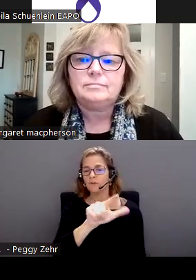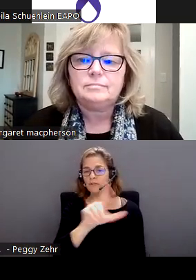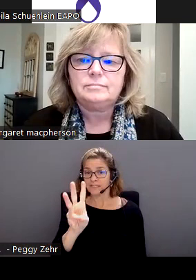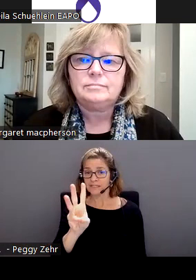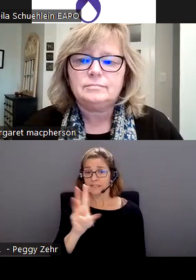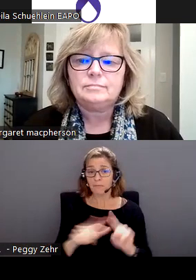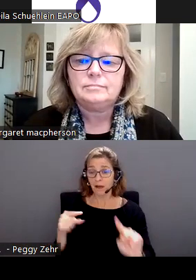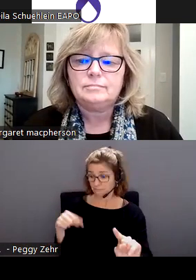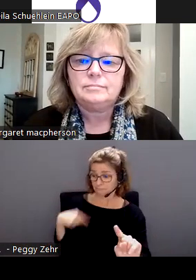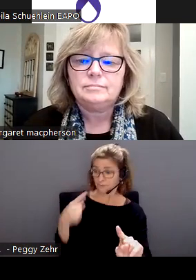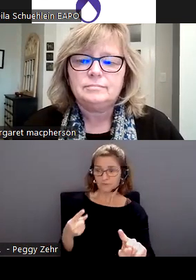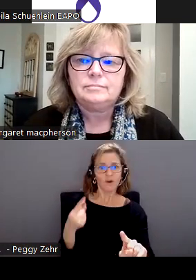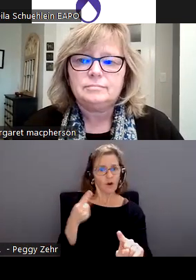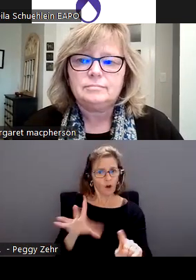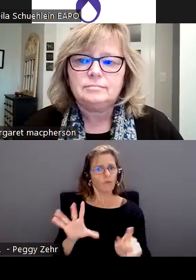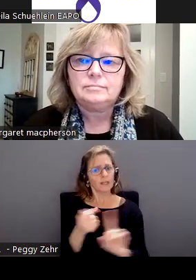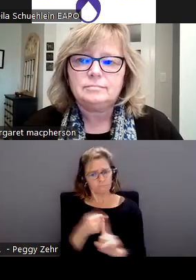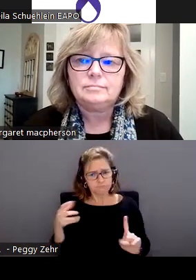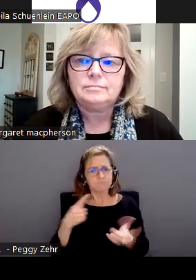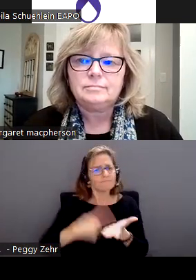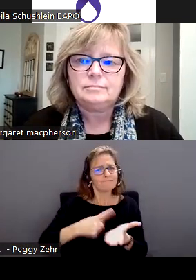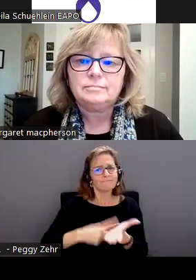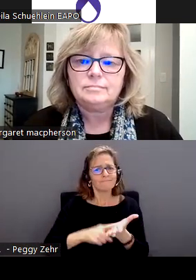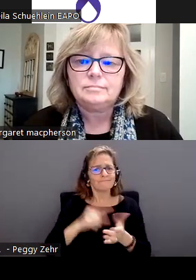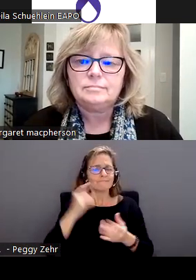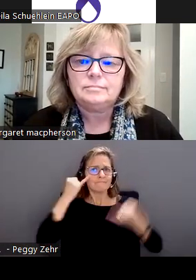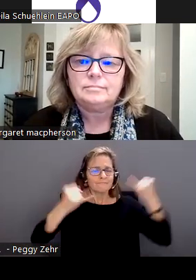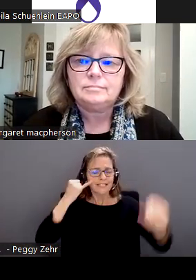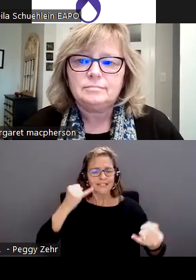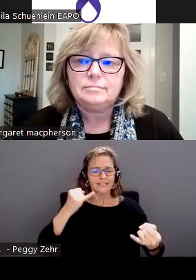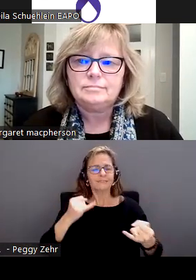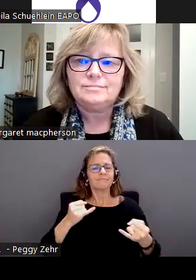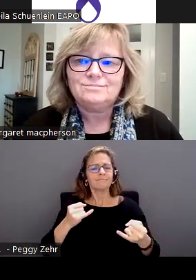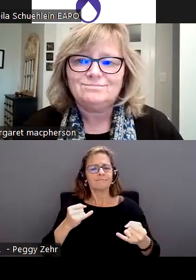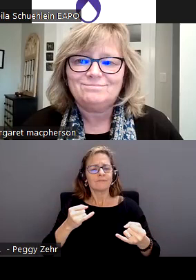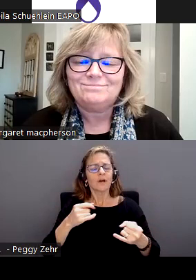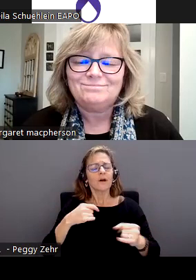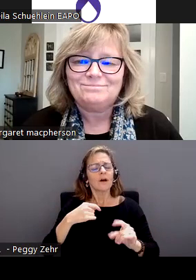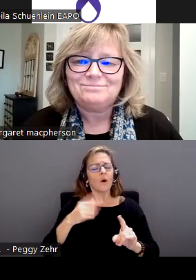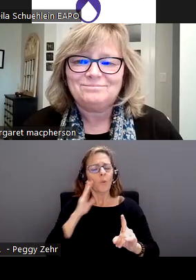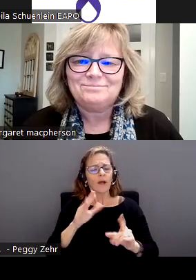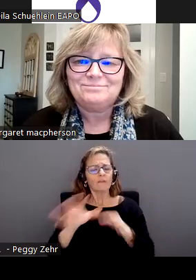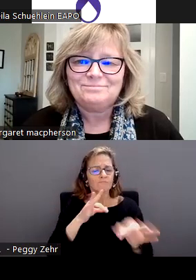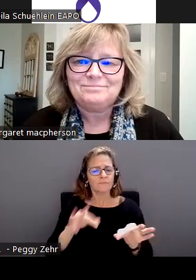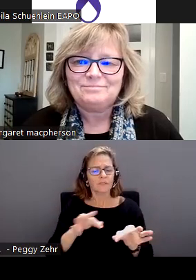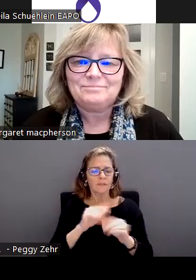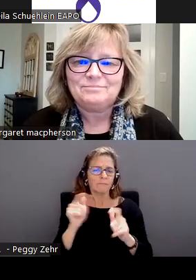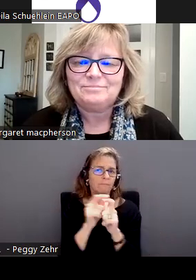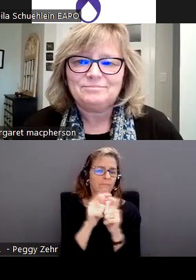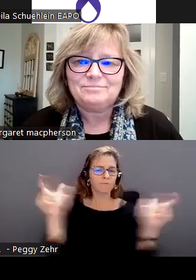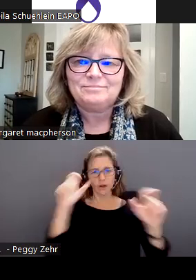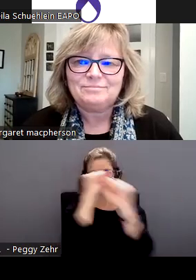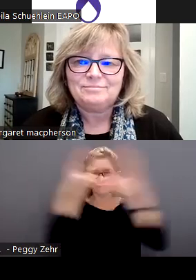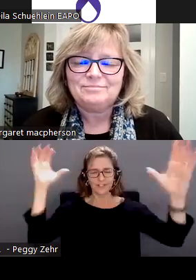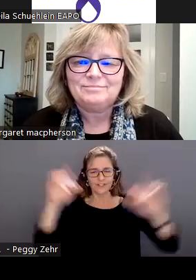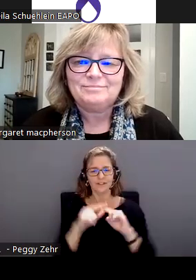already about it and kind of the greater vision. And for that, I will let Margaret Macpherson take over. She is our project manager